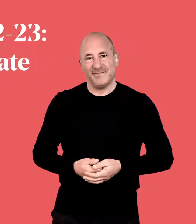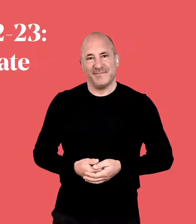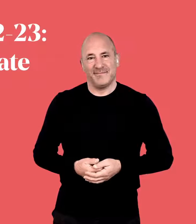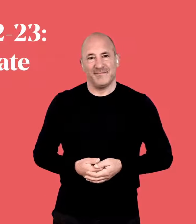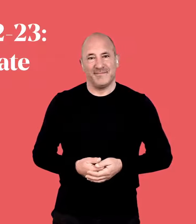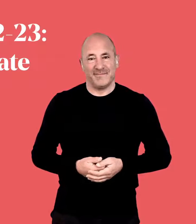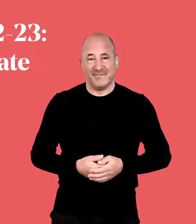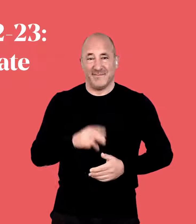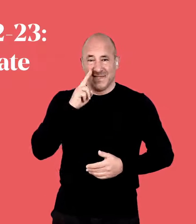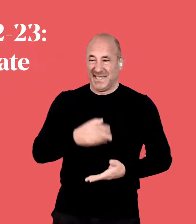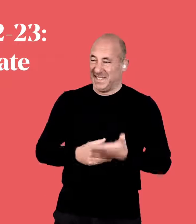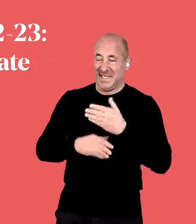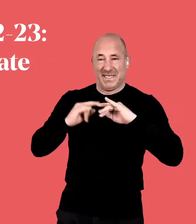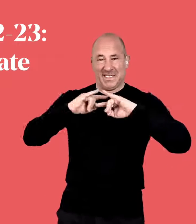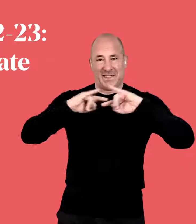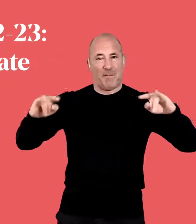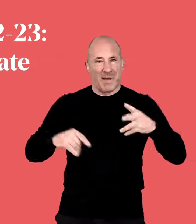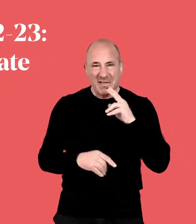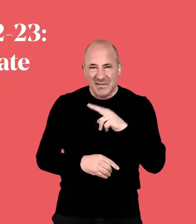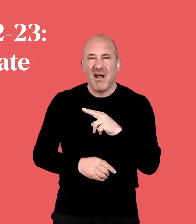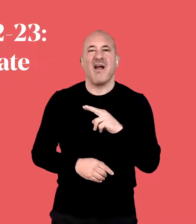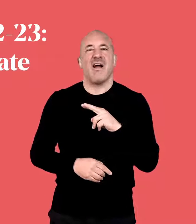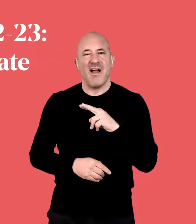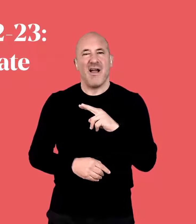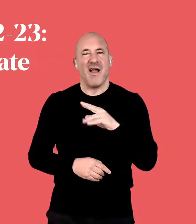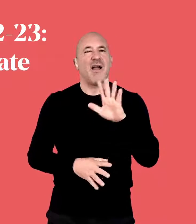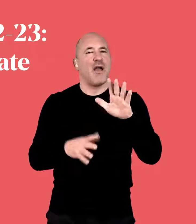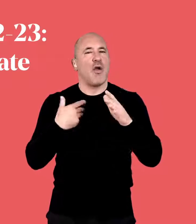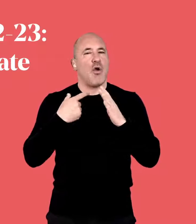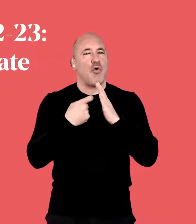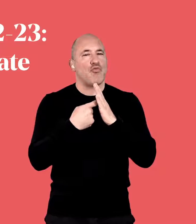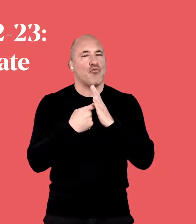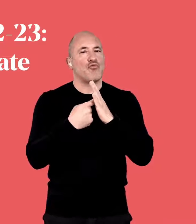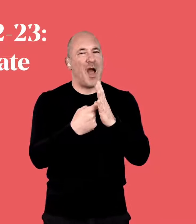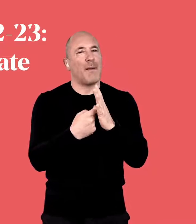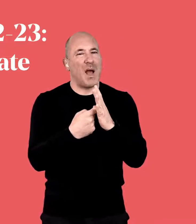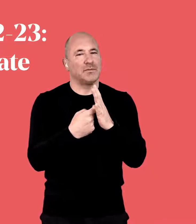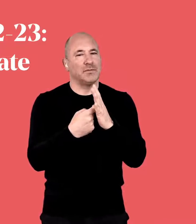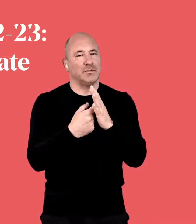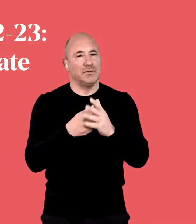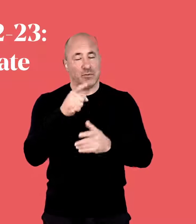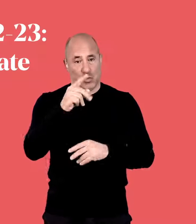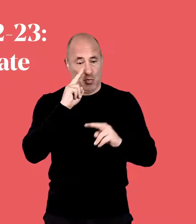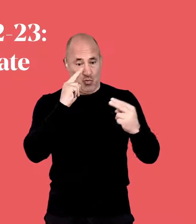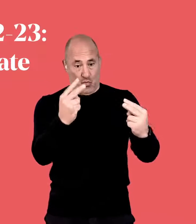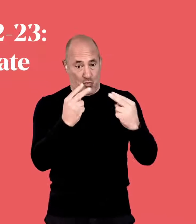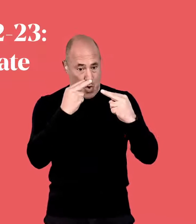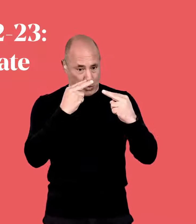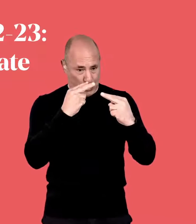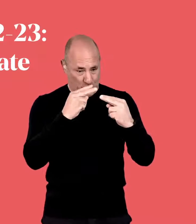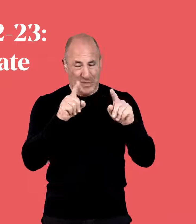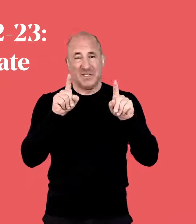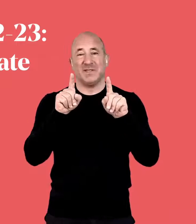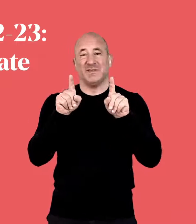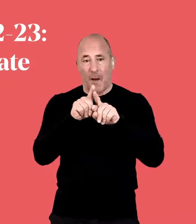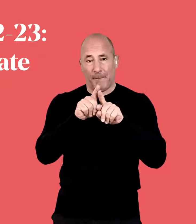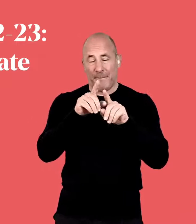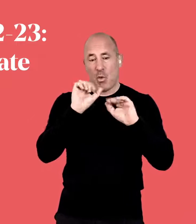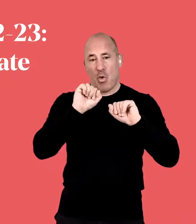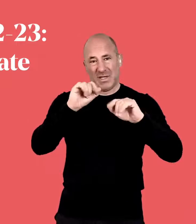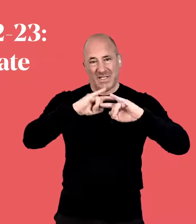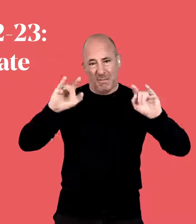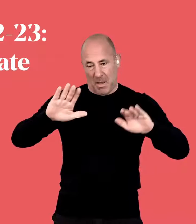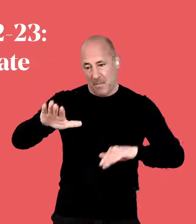Although the template will be available on screen as part of this recording, we recommend, if possible, that you have your